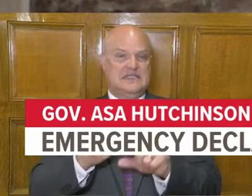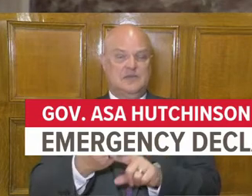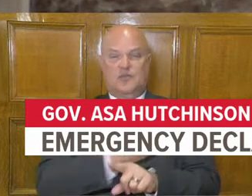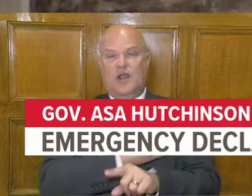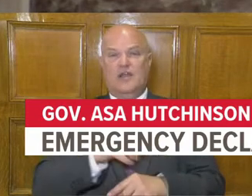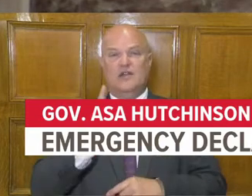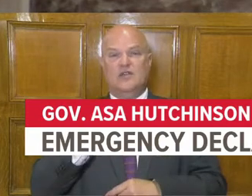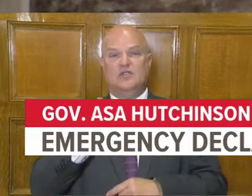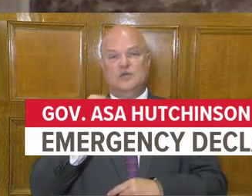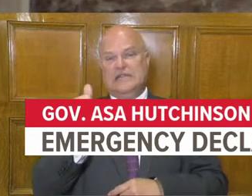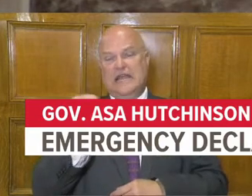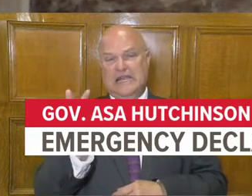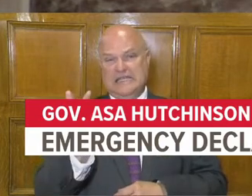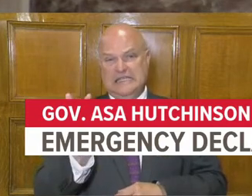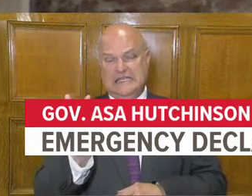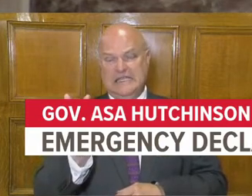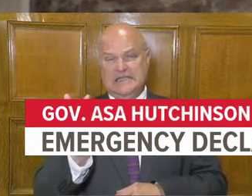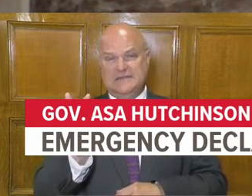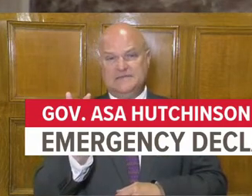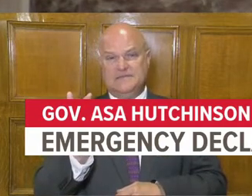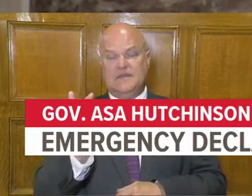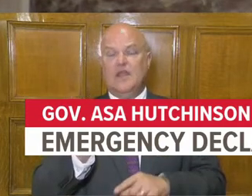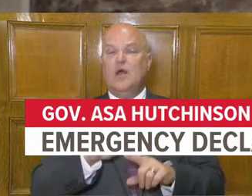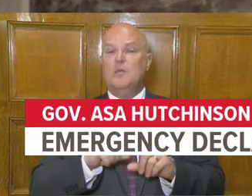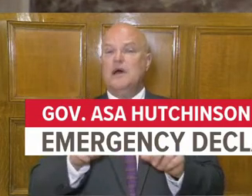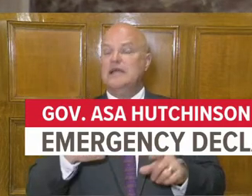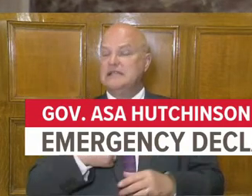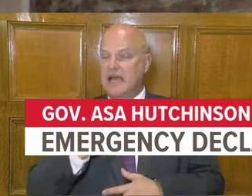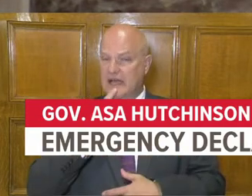to 2019, but as